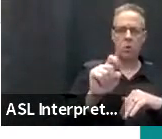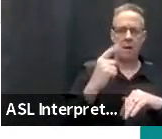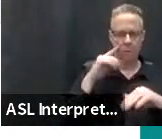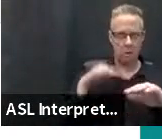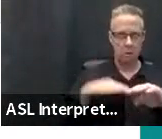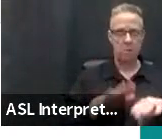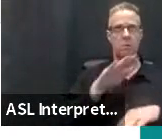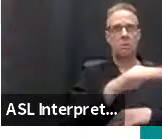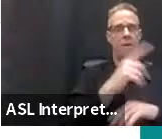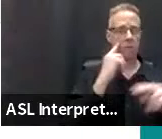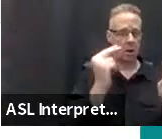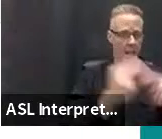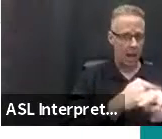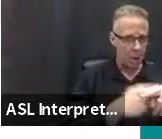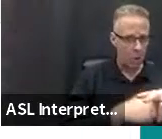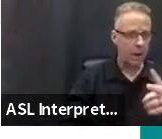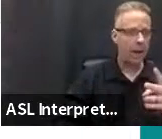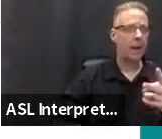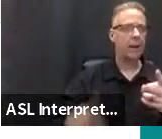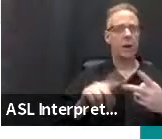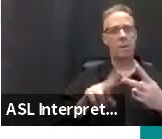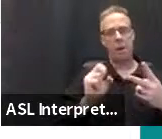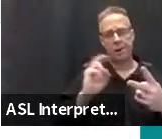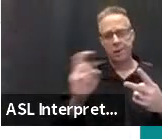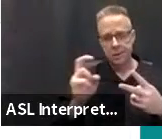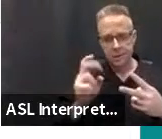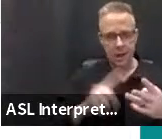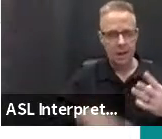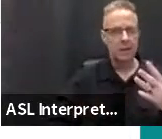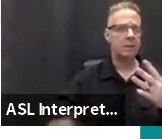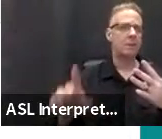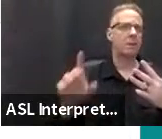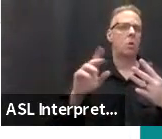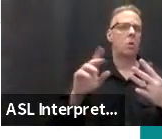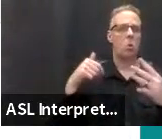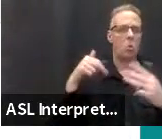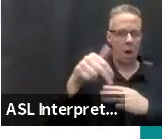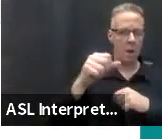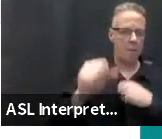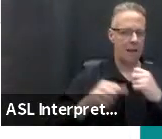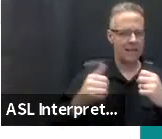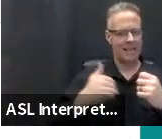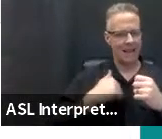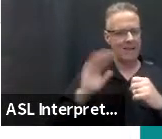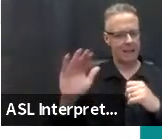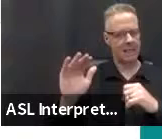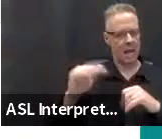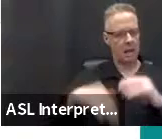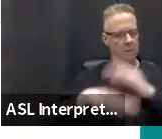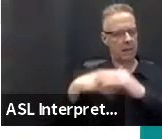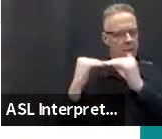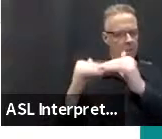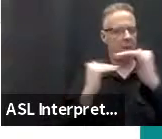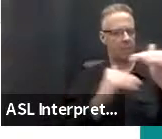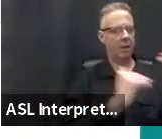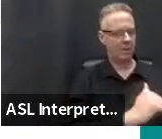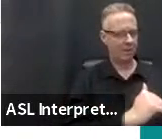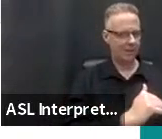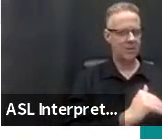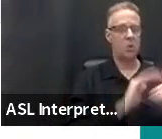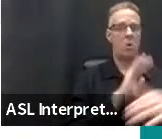grades for transit. And then there are maximum grades for walking and biking. So all of